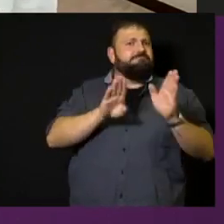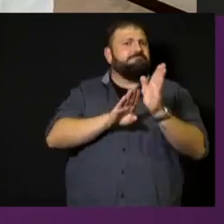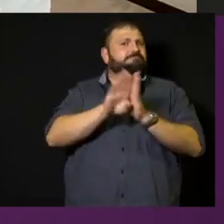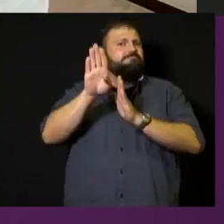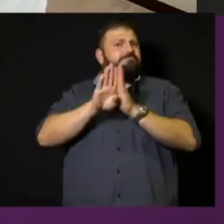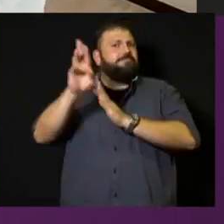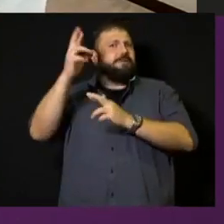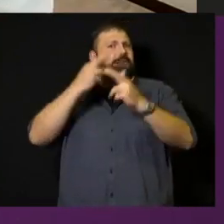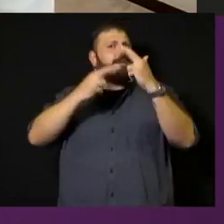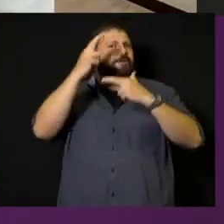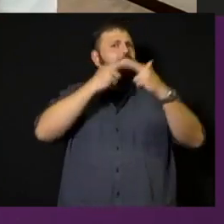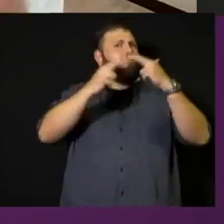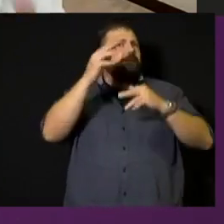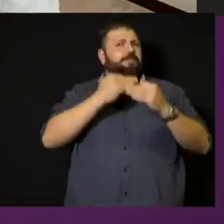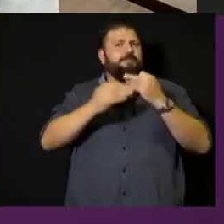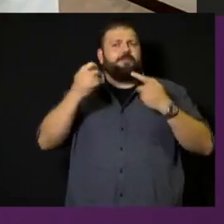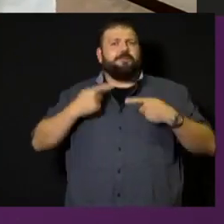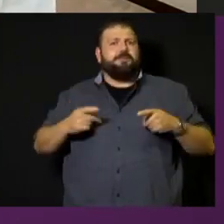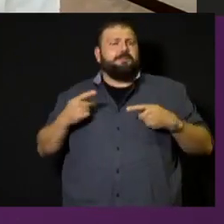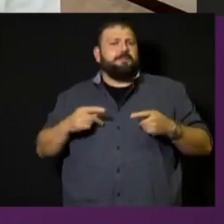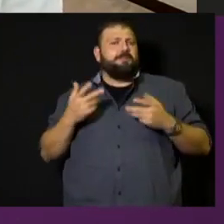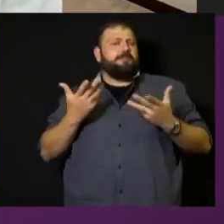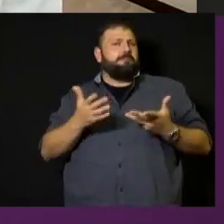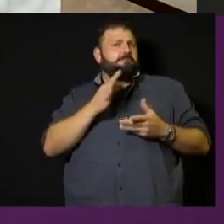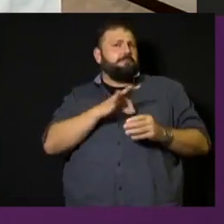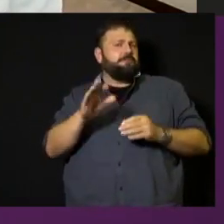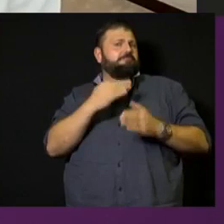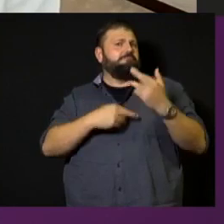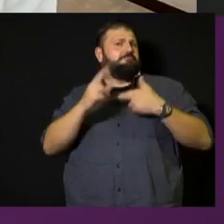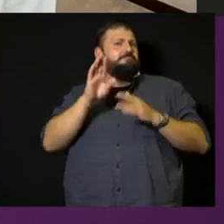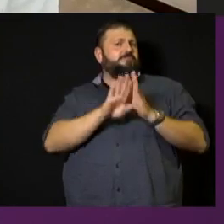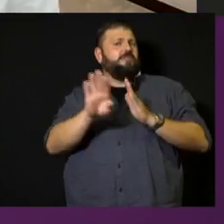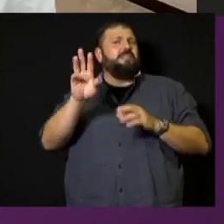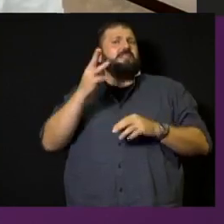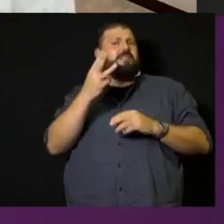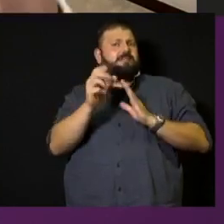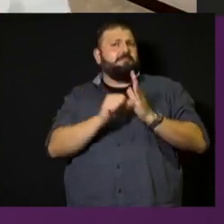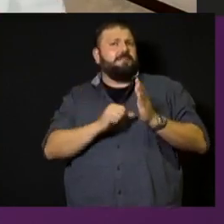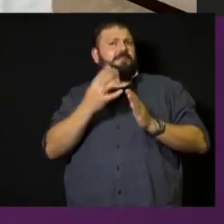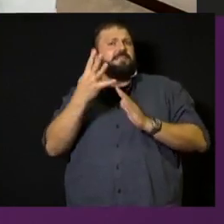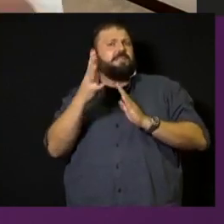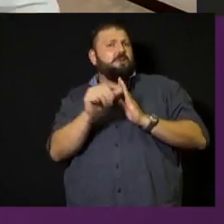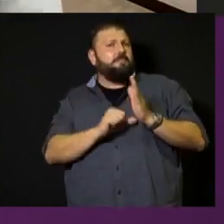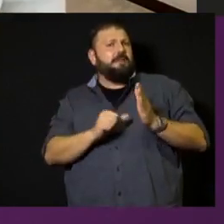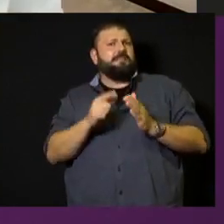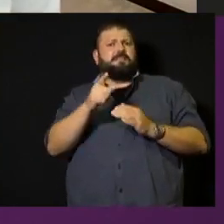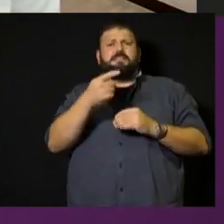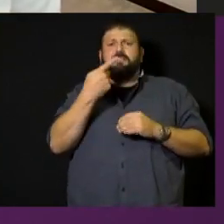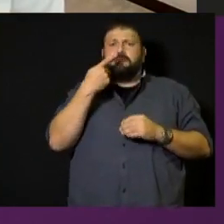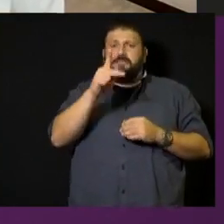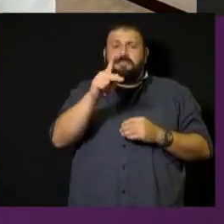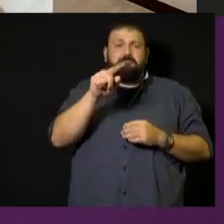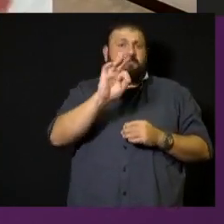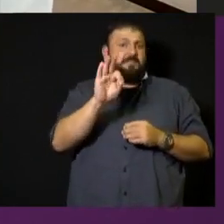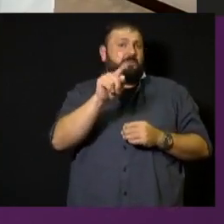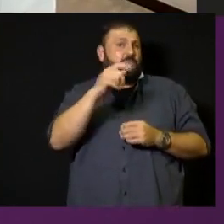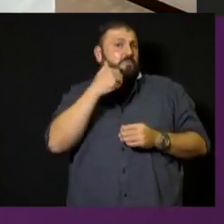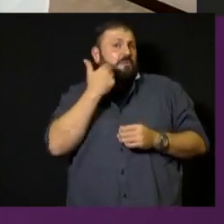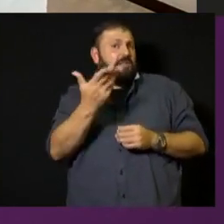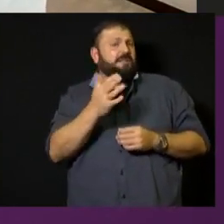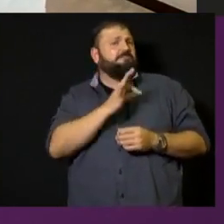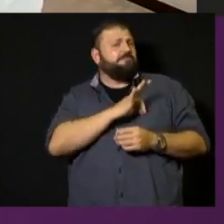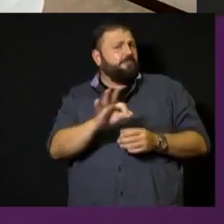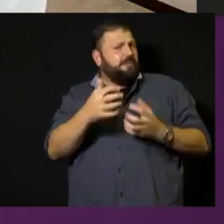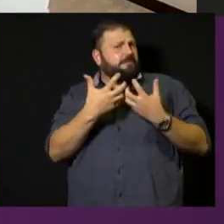great successes. So if you start right now and if you have a very clear